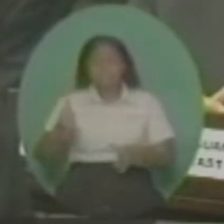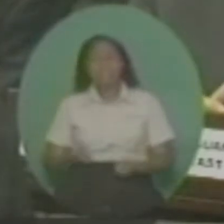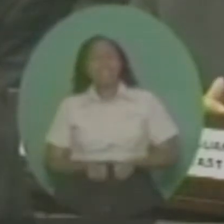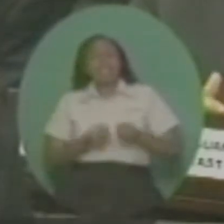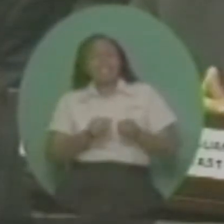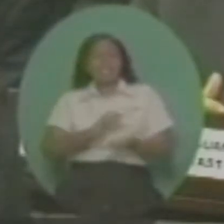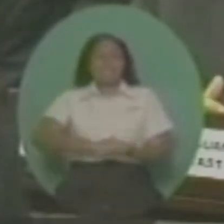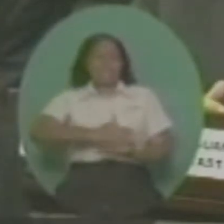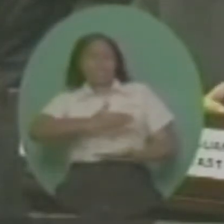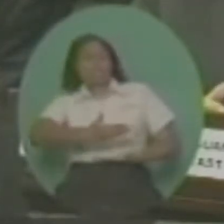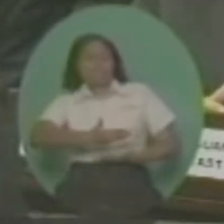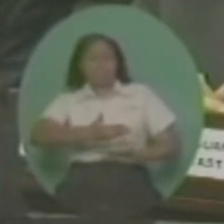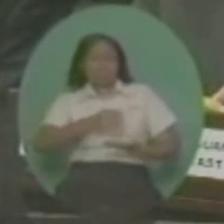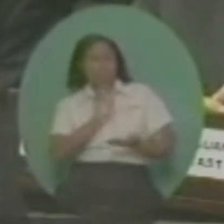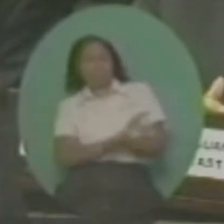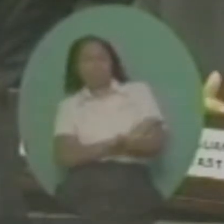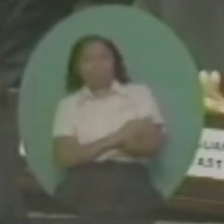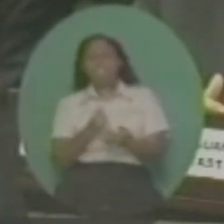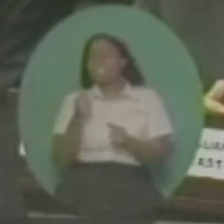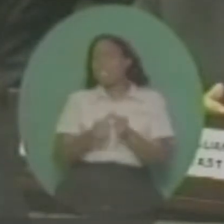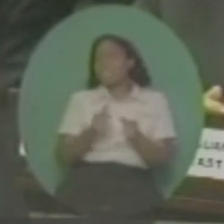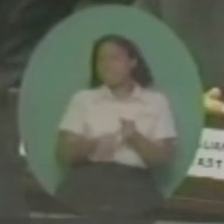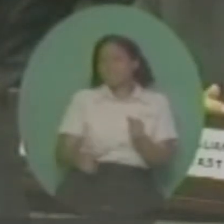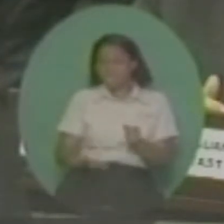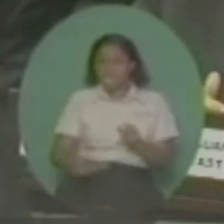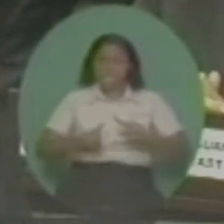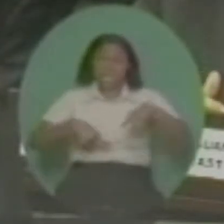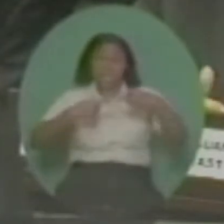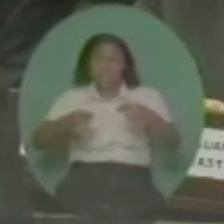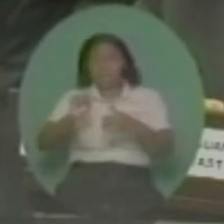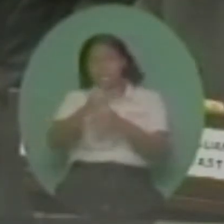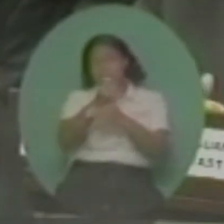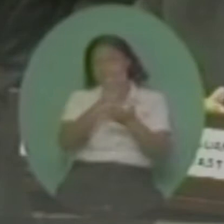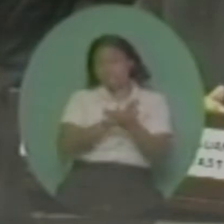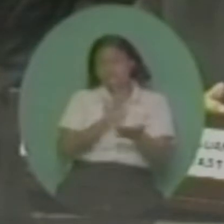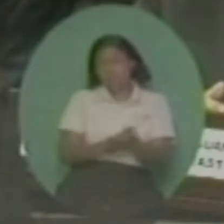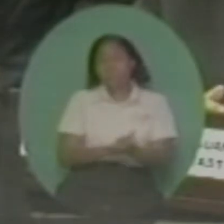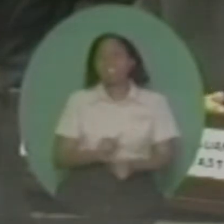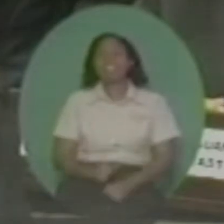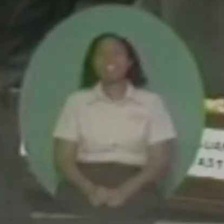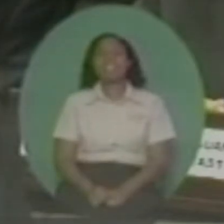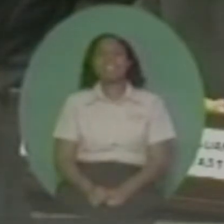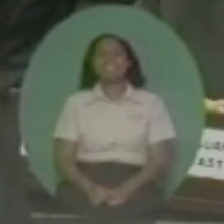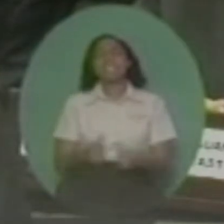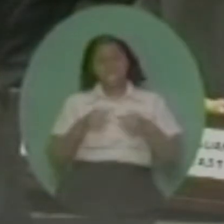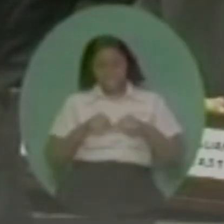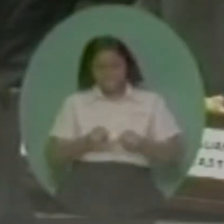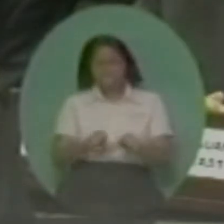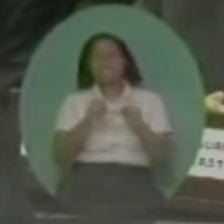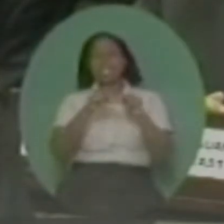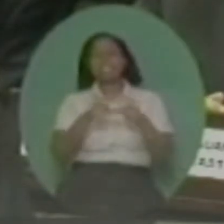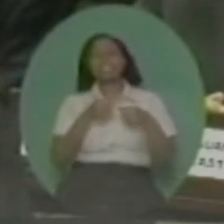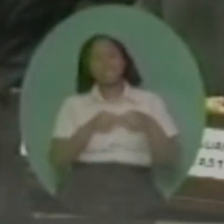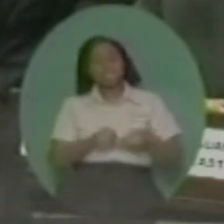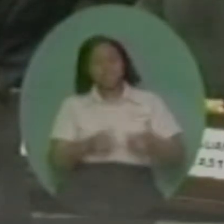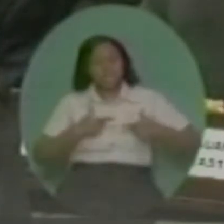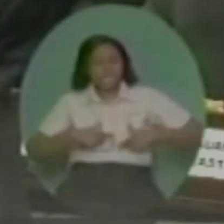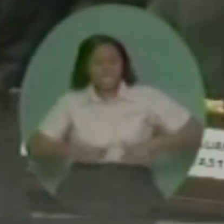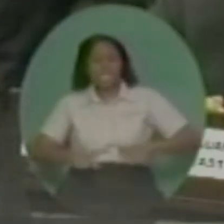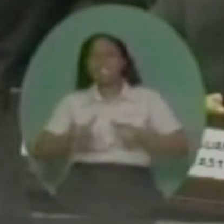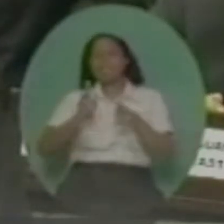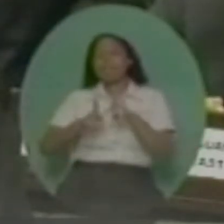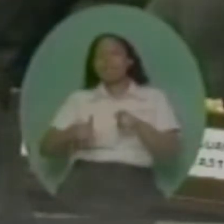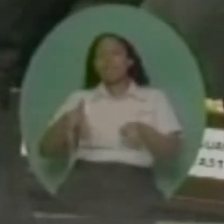laptops for each student commencing secondary school. We shall continue to make secondary education easily